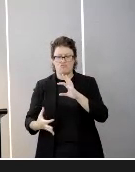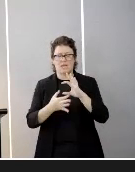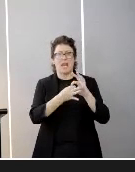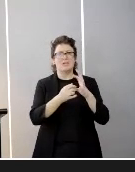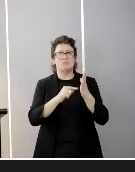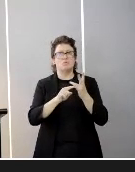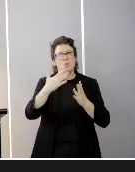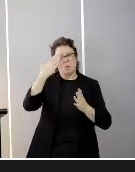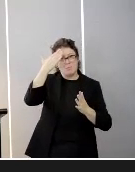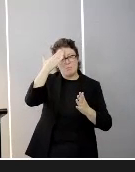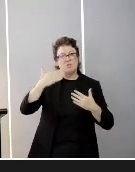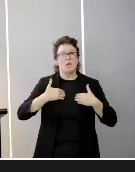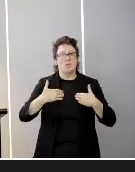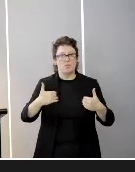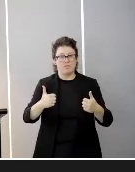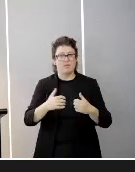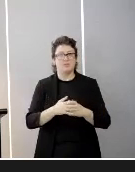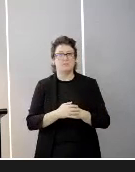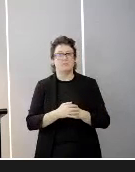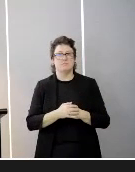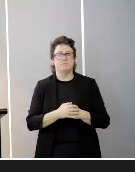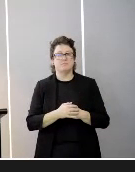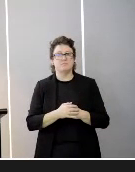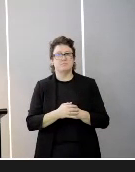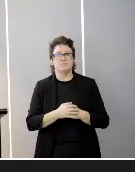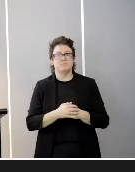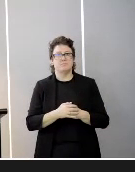relevant to all humans. So next slide, please.